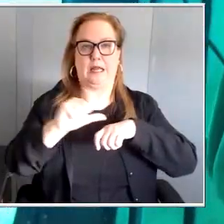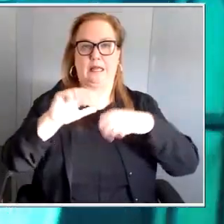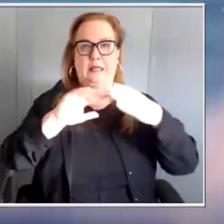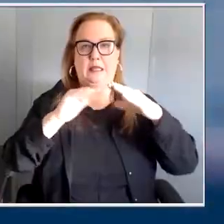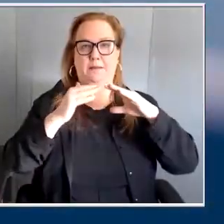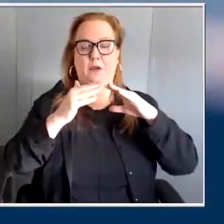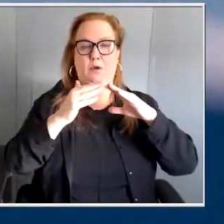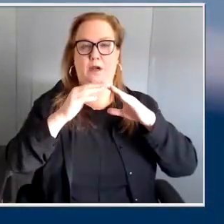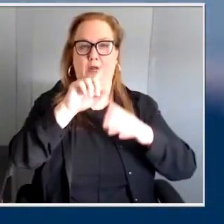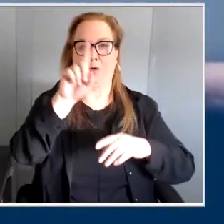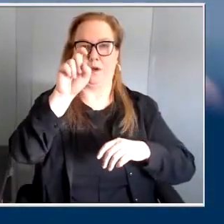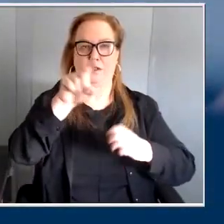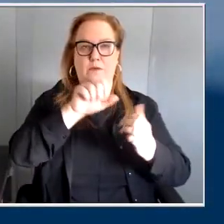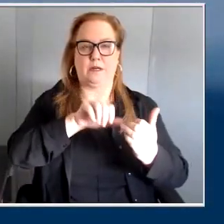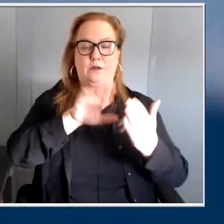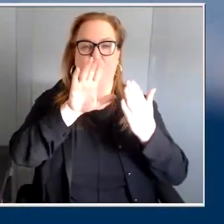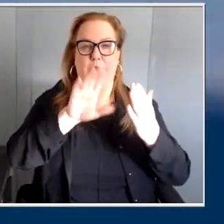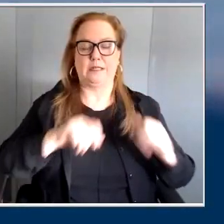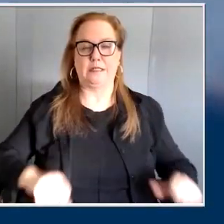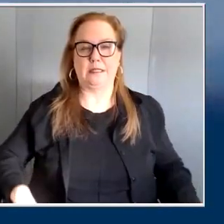address.